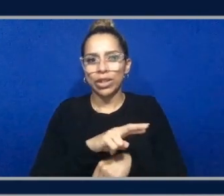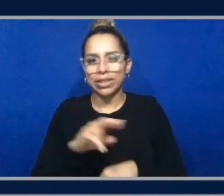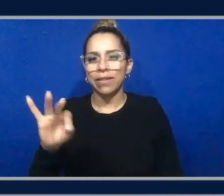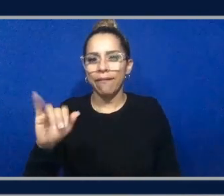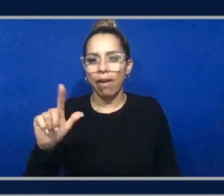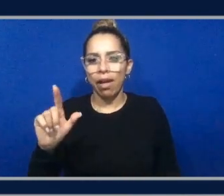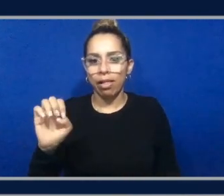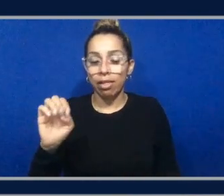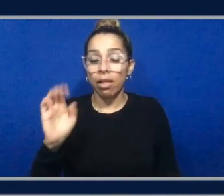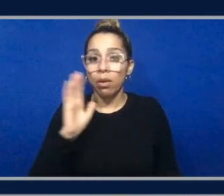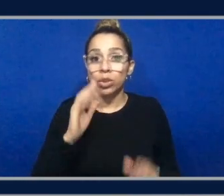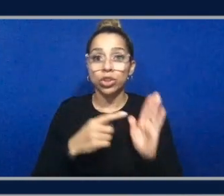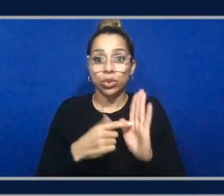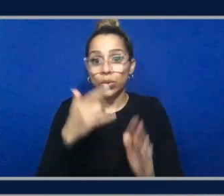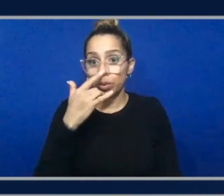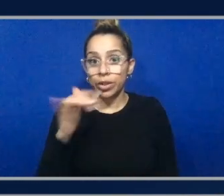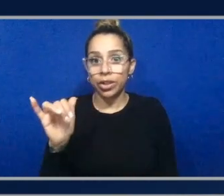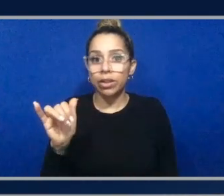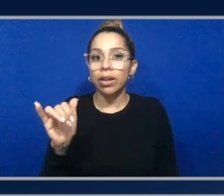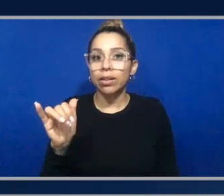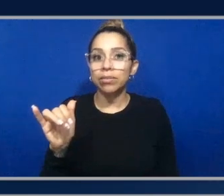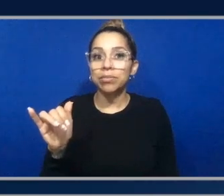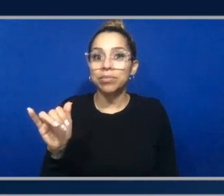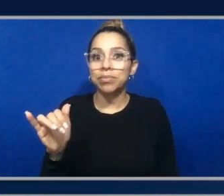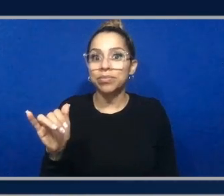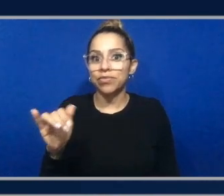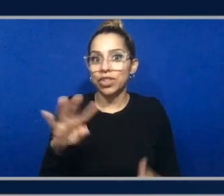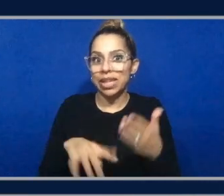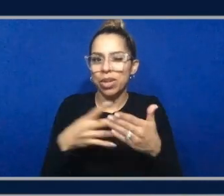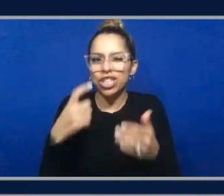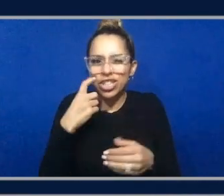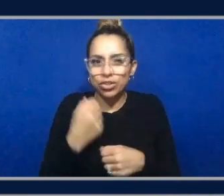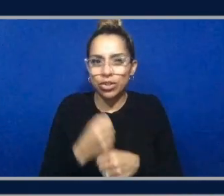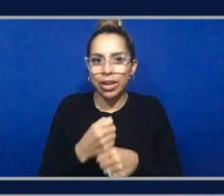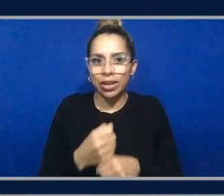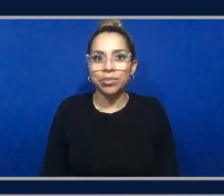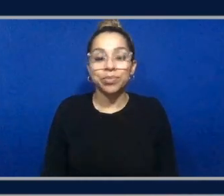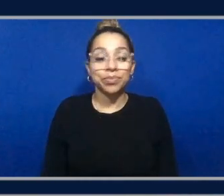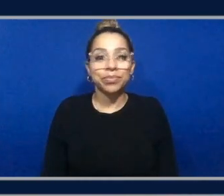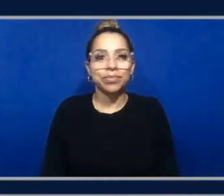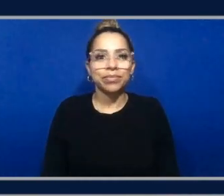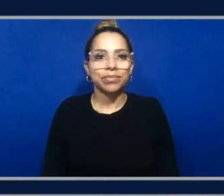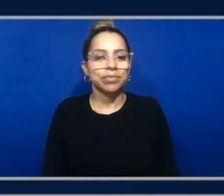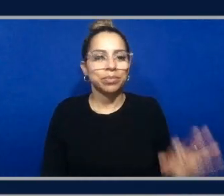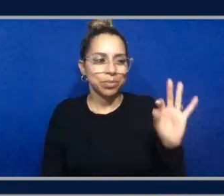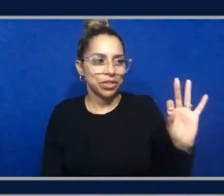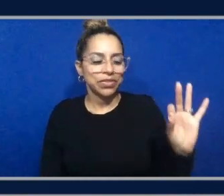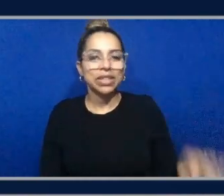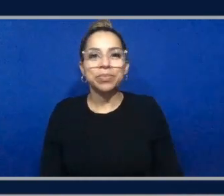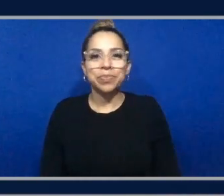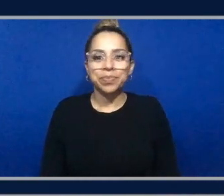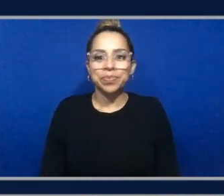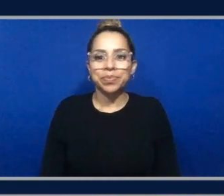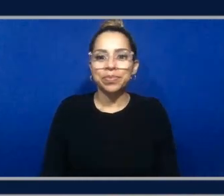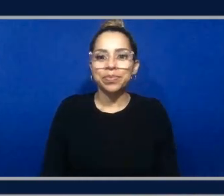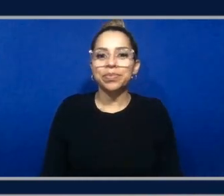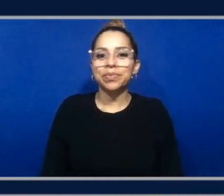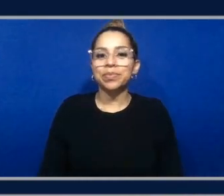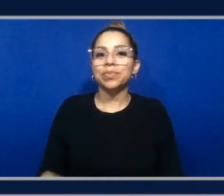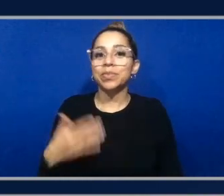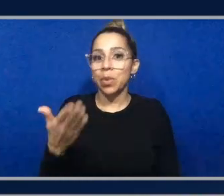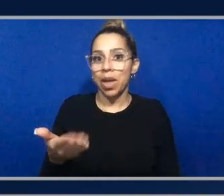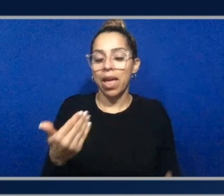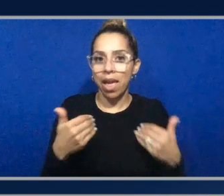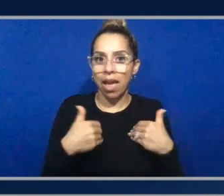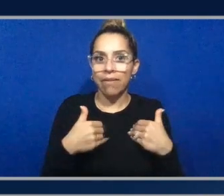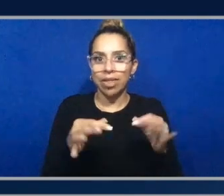a table on the table which I just created. Perfect. Right. I do have the commands handy with me. So what I'm doing here is, in order